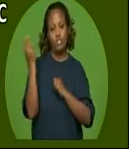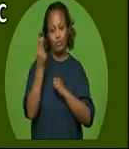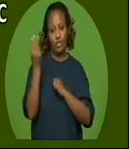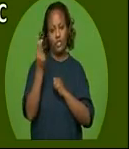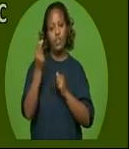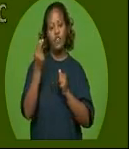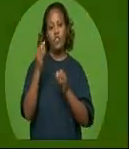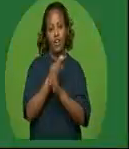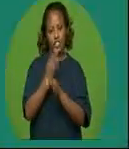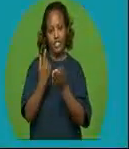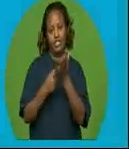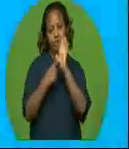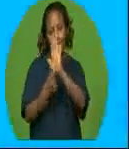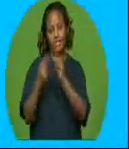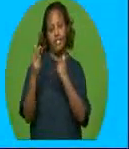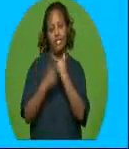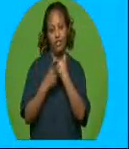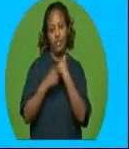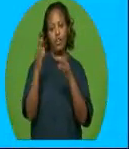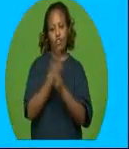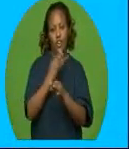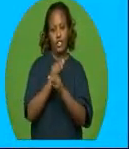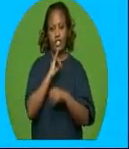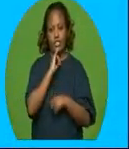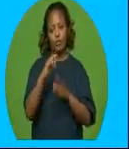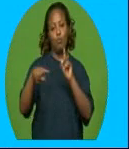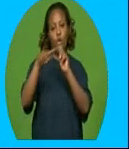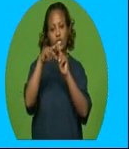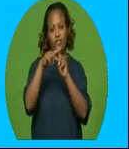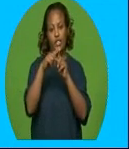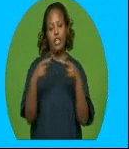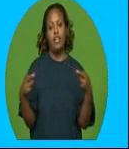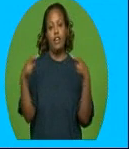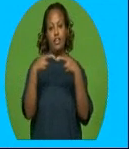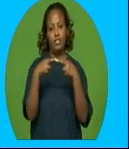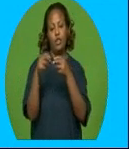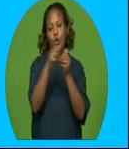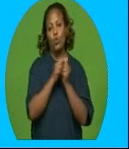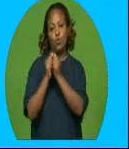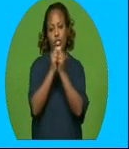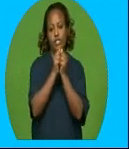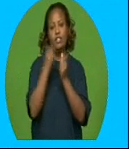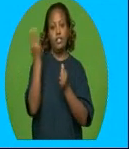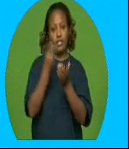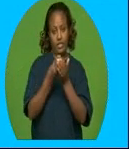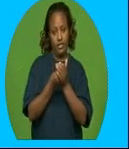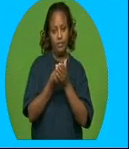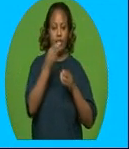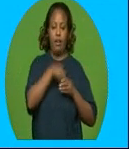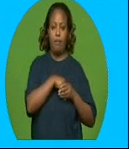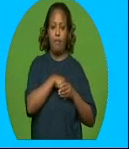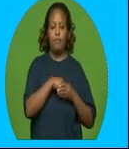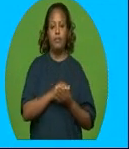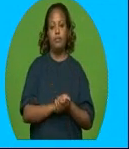consumption function. This implies that the saving function is positively related with